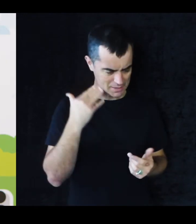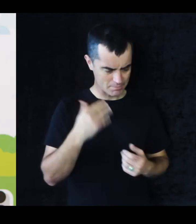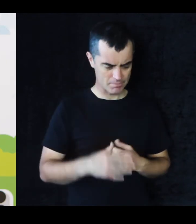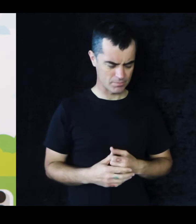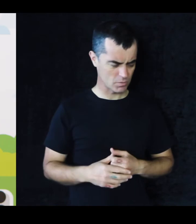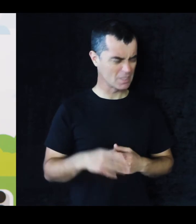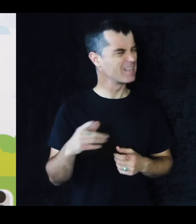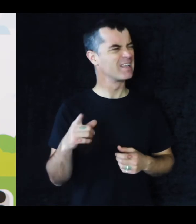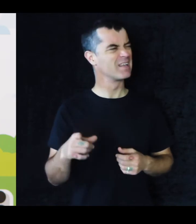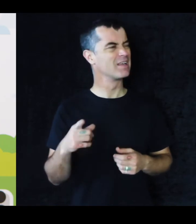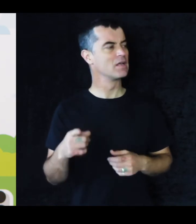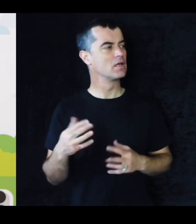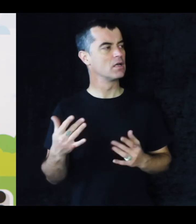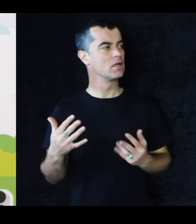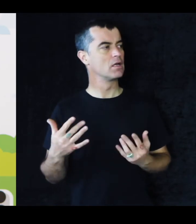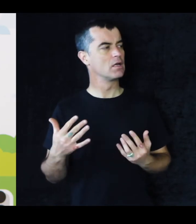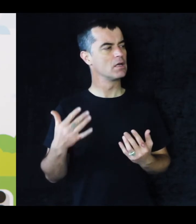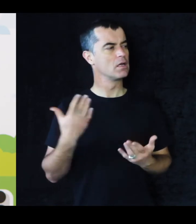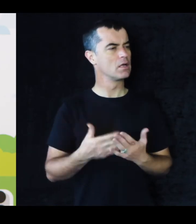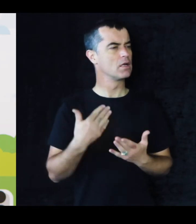I did have a lady